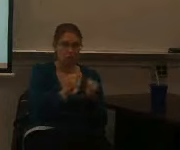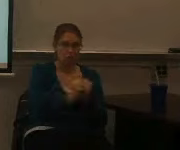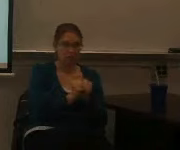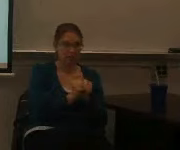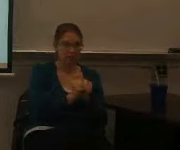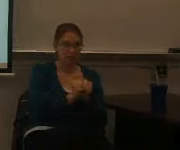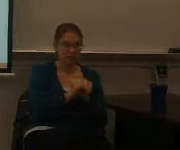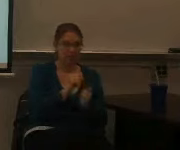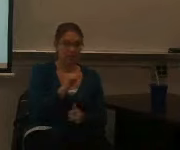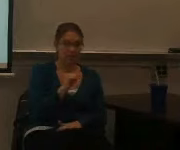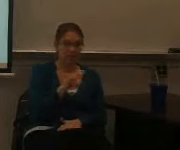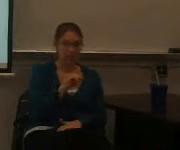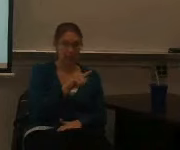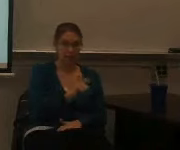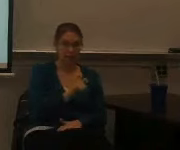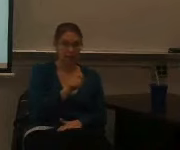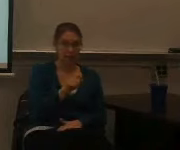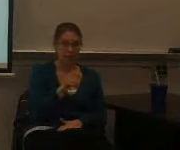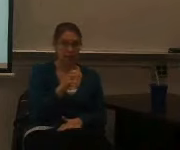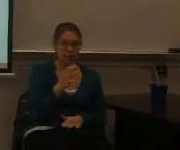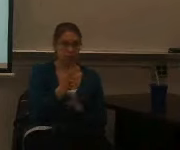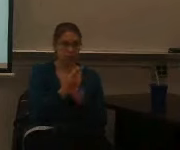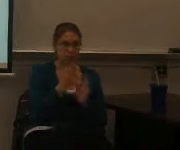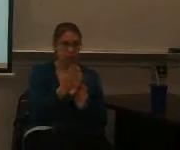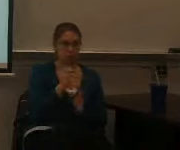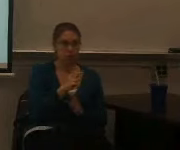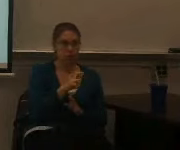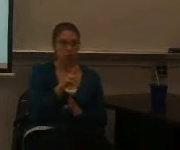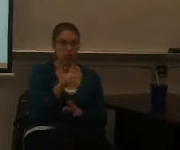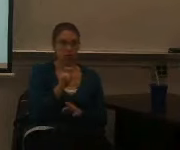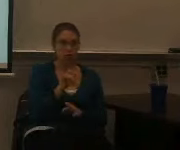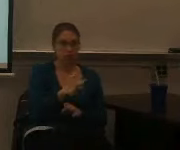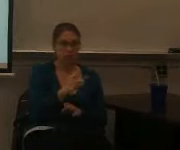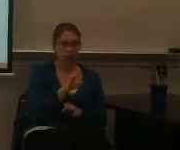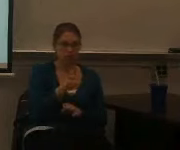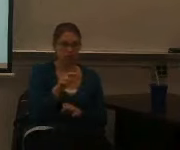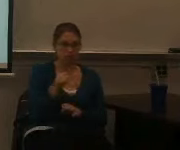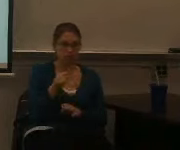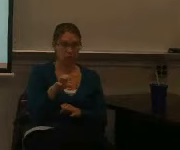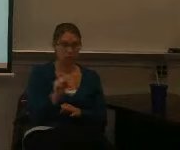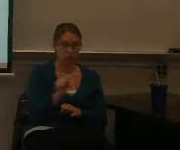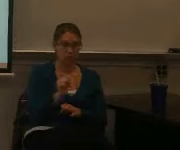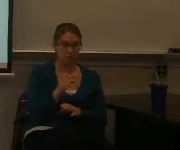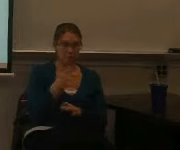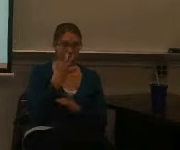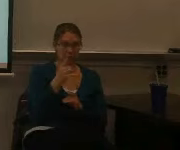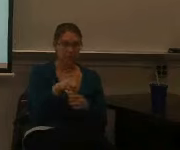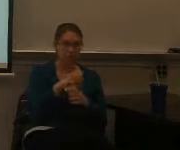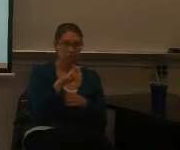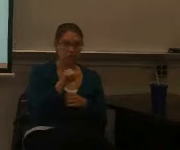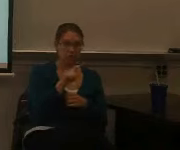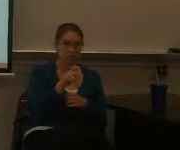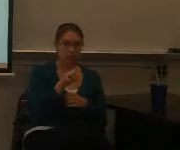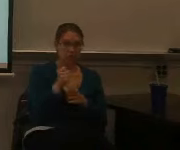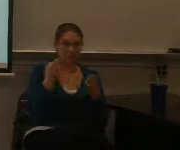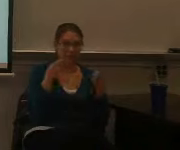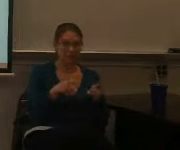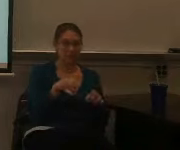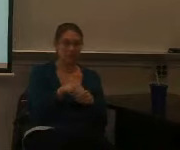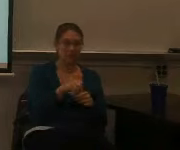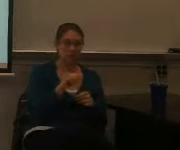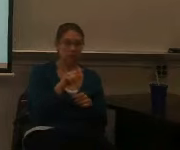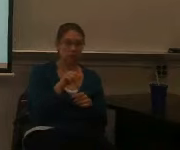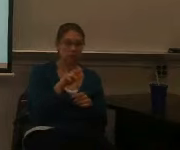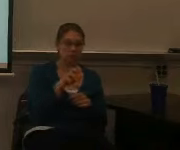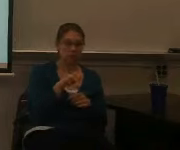Scale Consumers and Low-Tech Ecosystem Rates. We're interested in the rates that are going on in the streams,